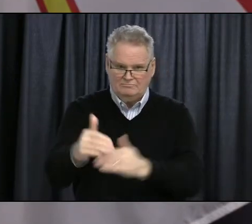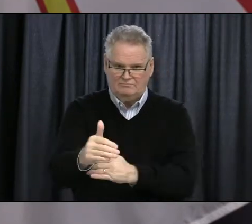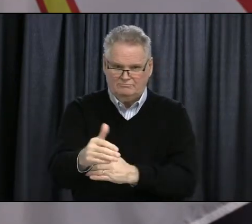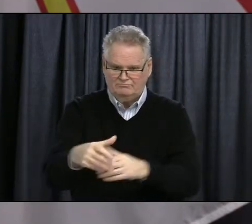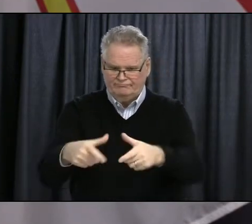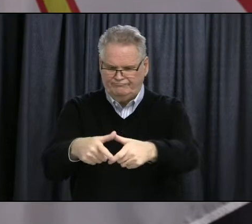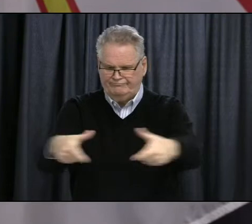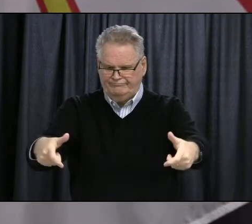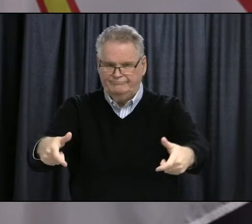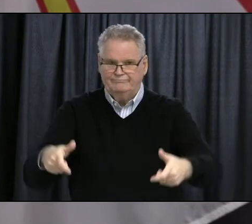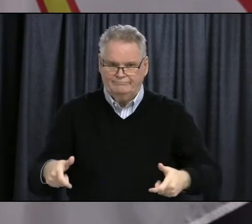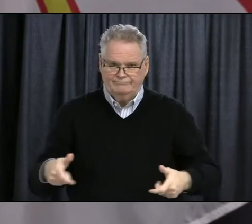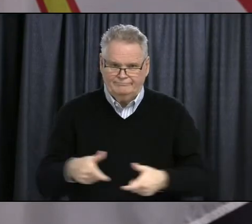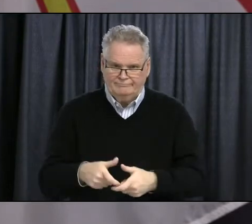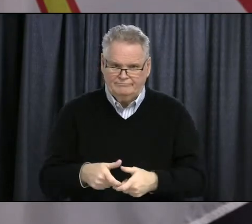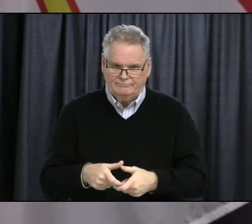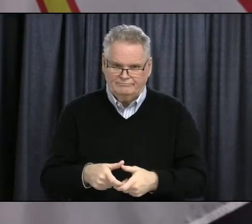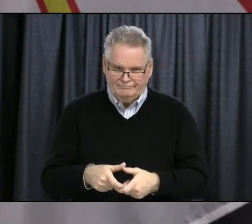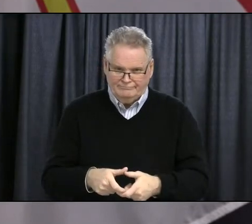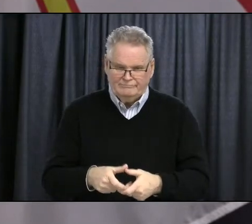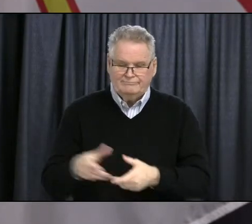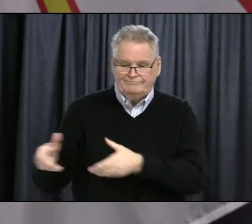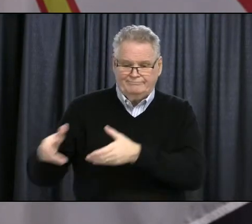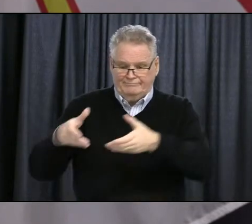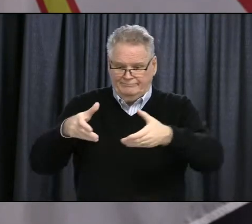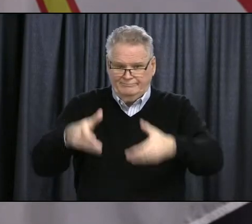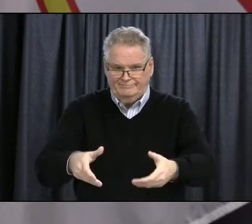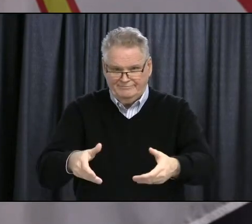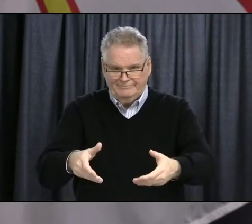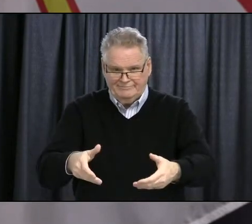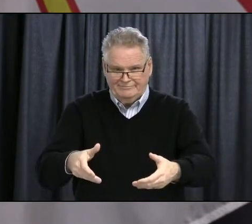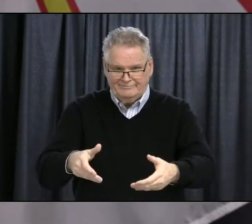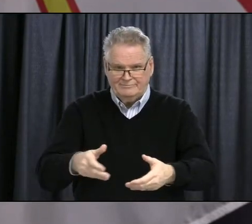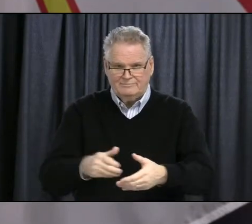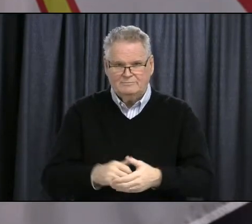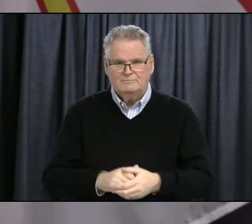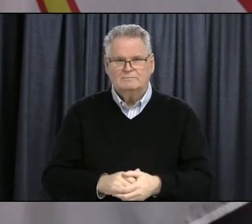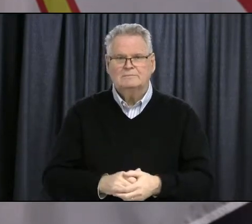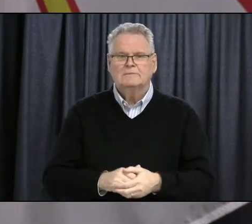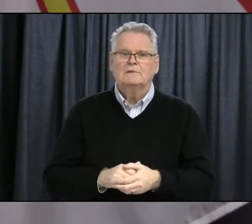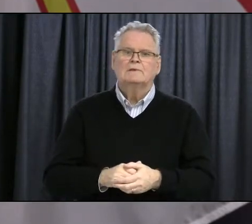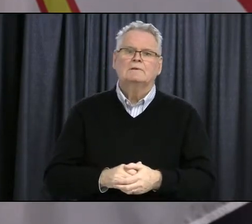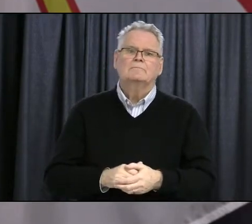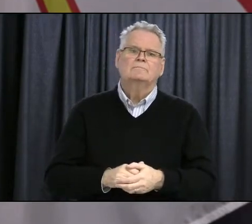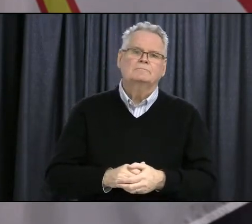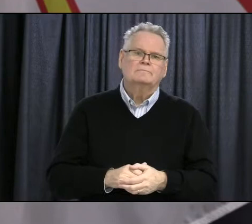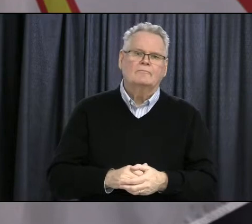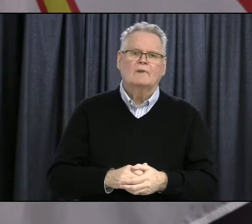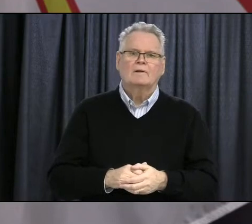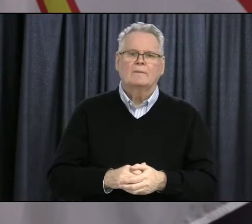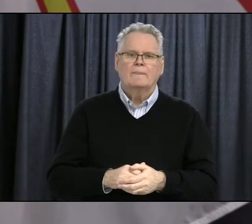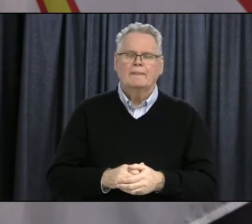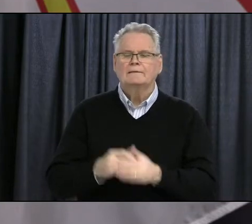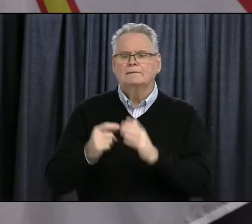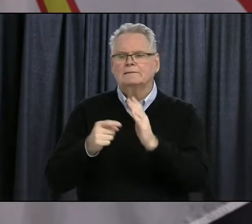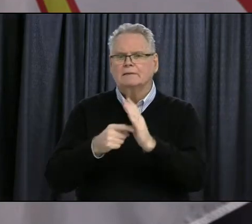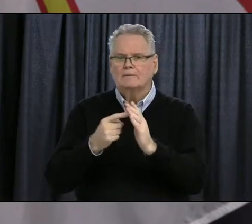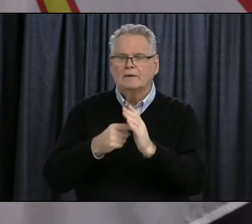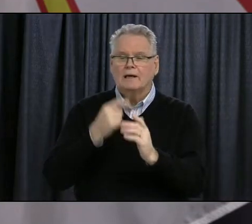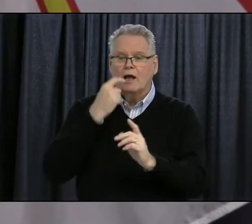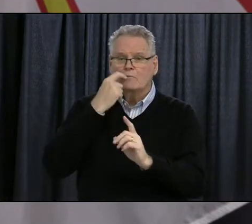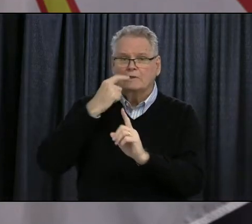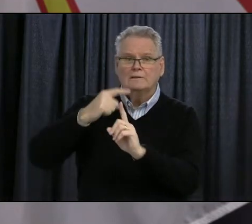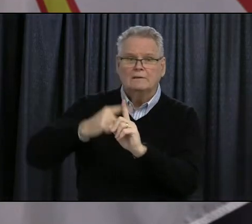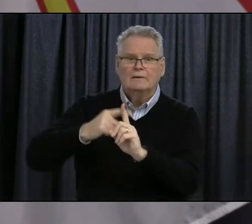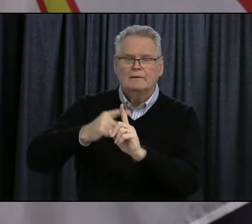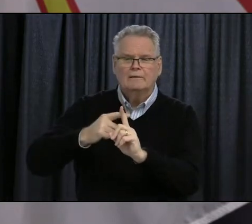can sometimes result in a higher reading. But as I said, out of an abundance of caution, we felt it had to be treated